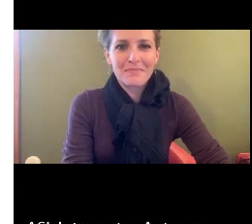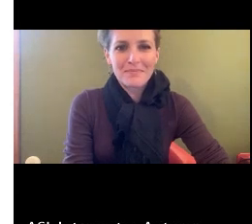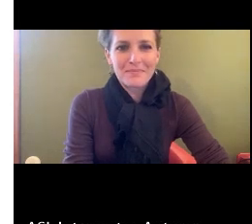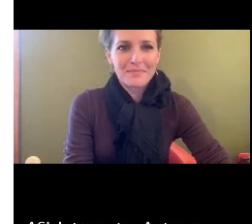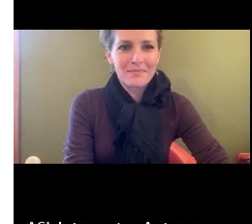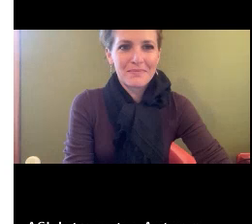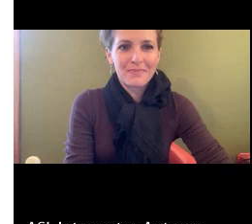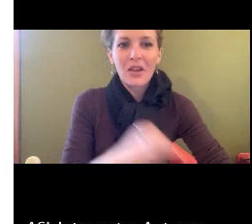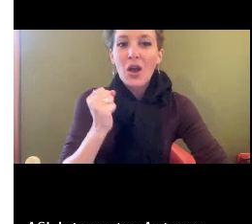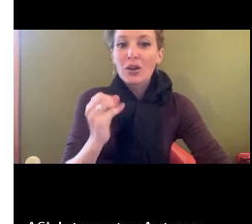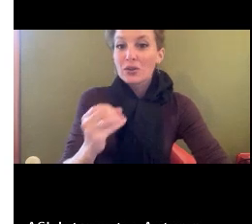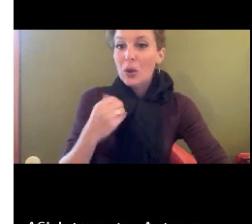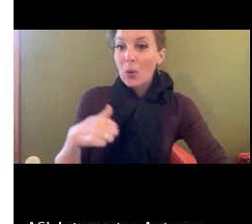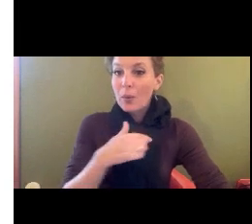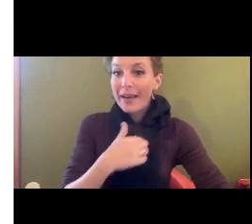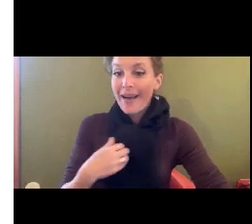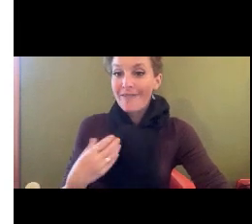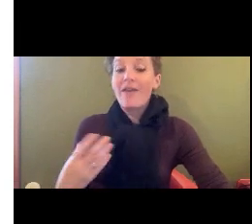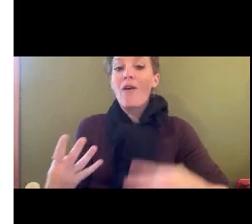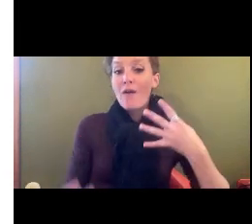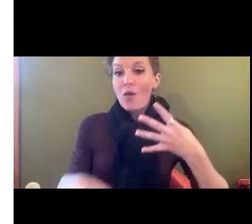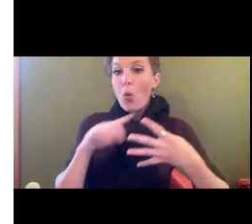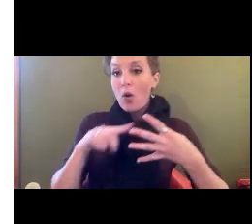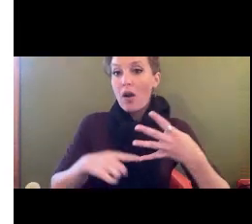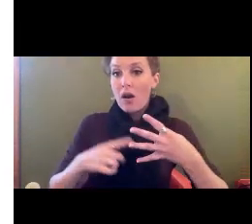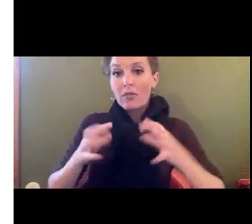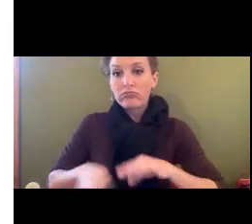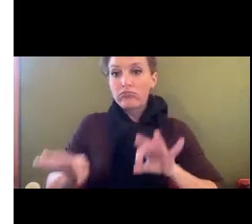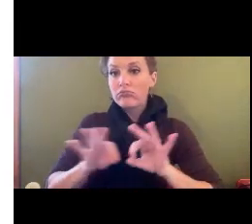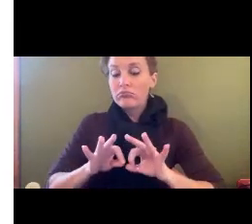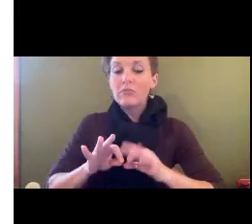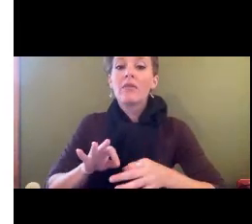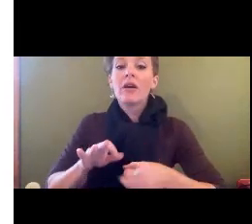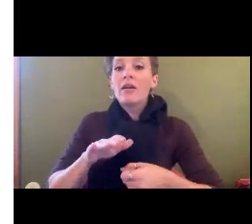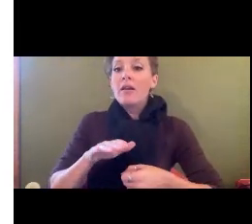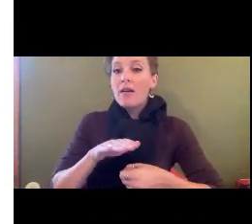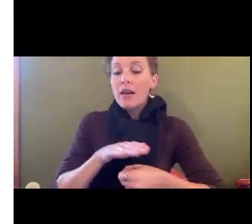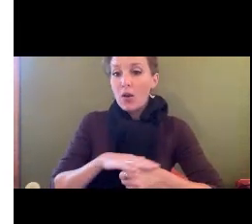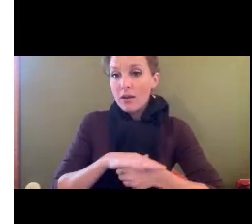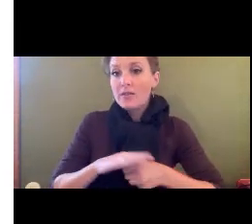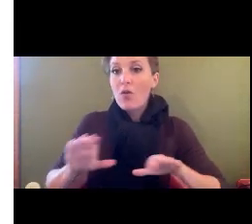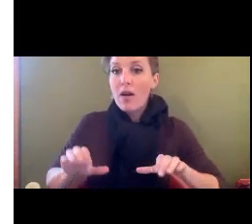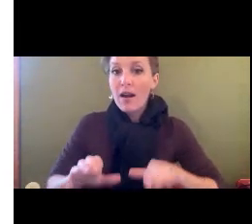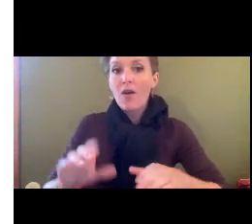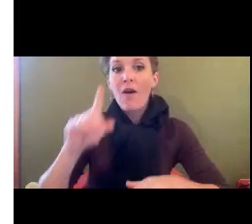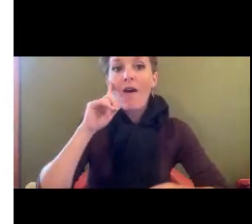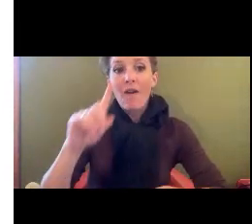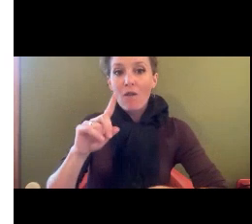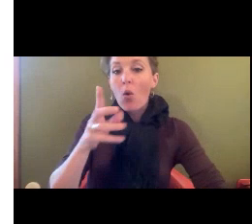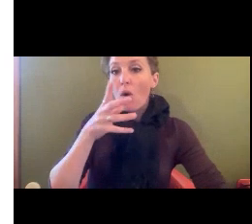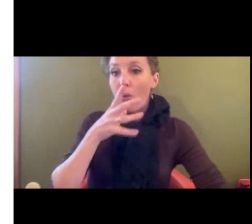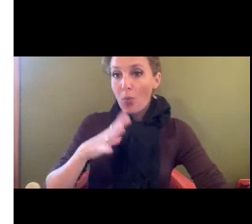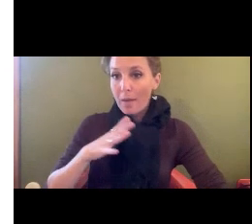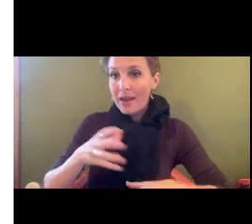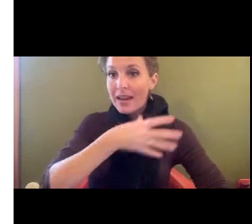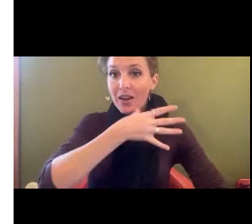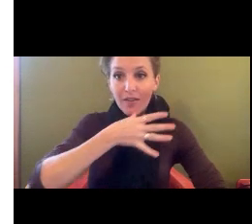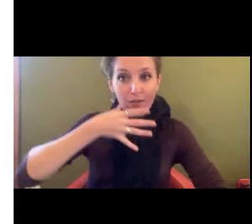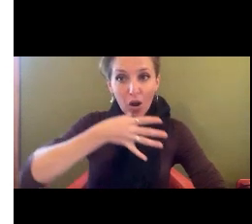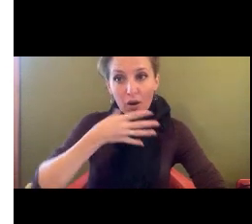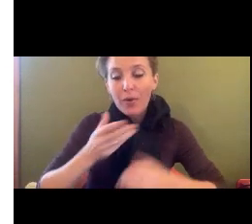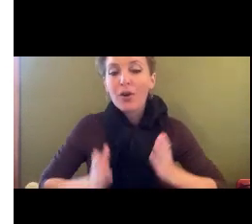So we have 4 key areas for action in the International Year of the Woman Farmer. The first area is access to